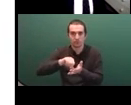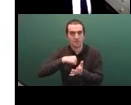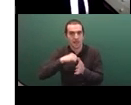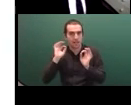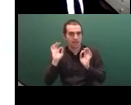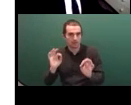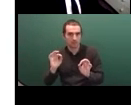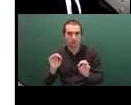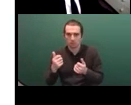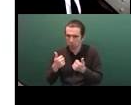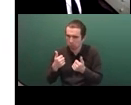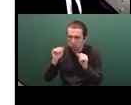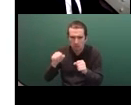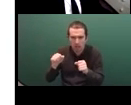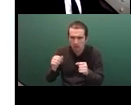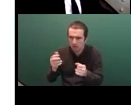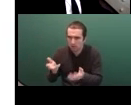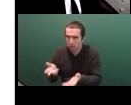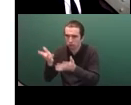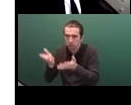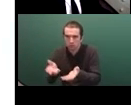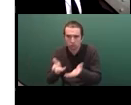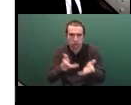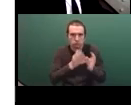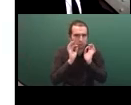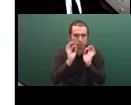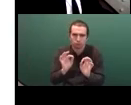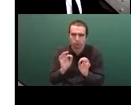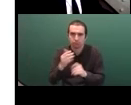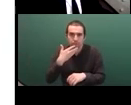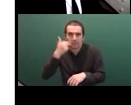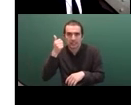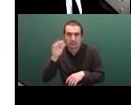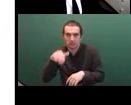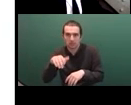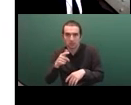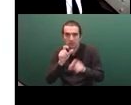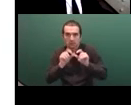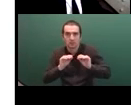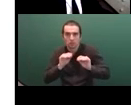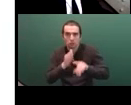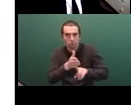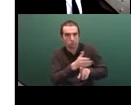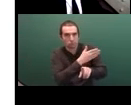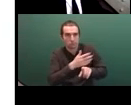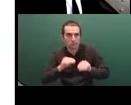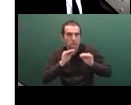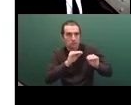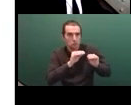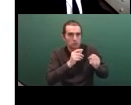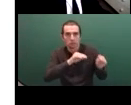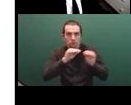on allowing teachers to go off and do different degrees, which doesn't feed back into the school and is not really